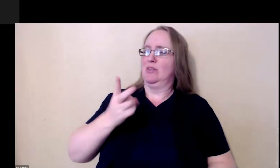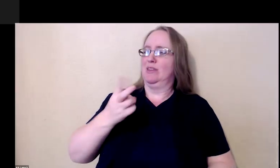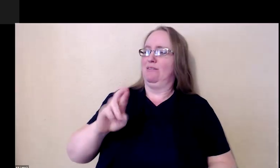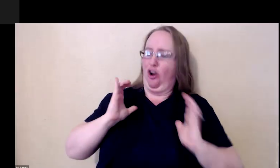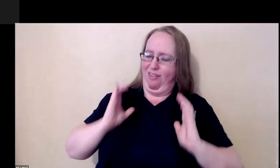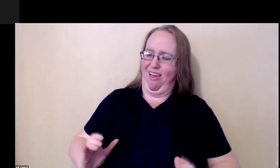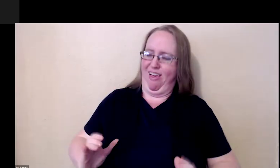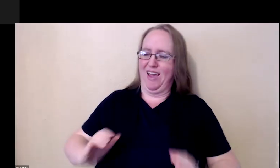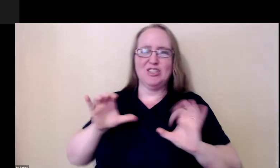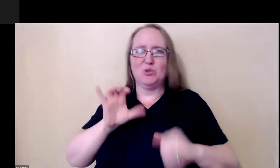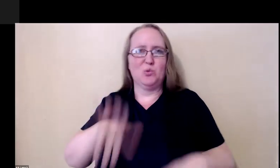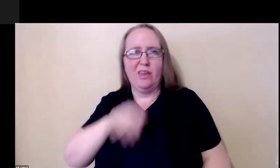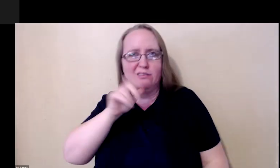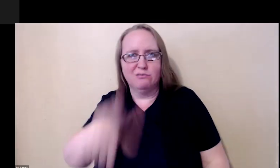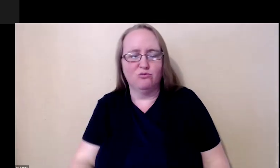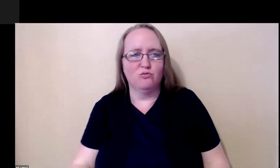do.